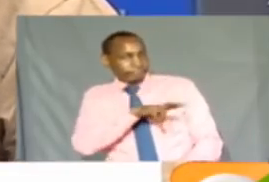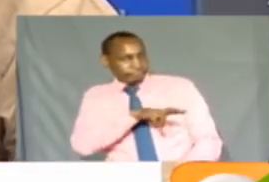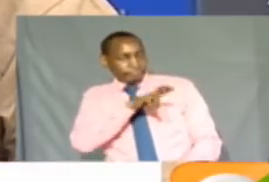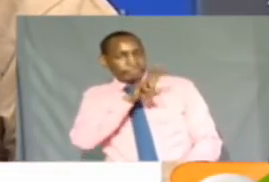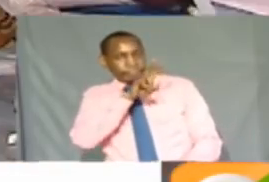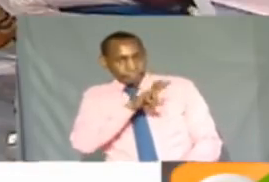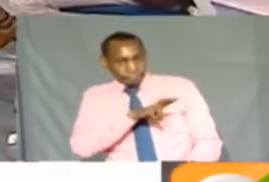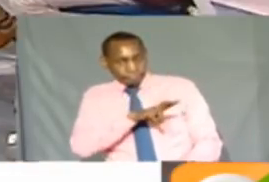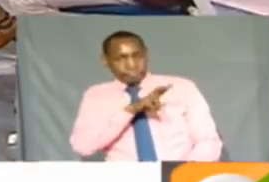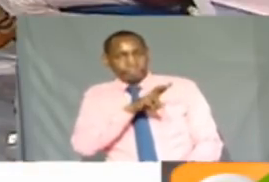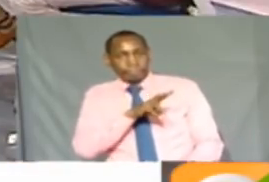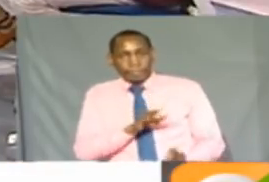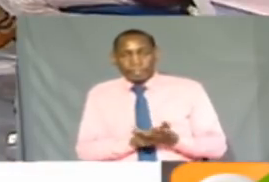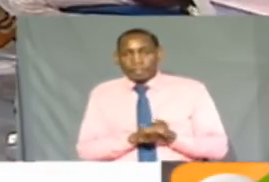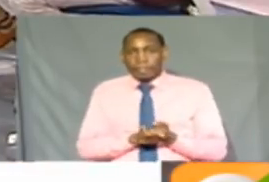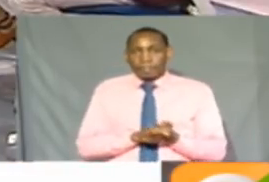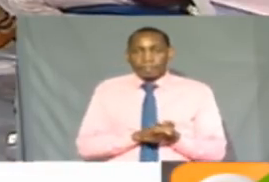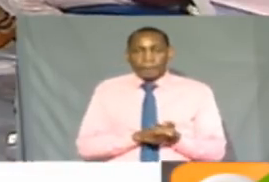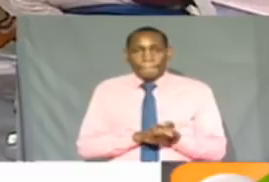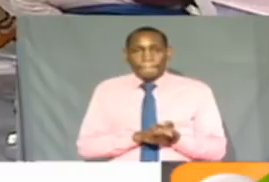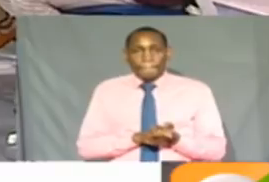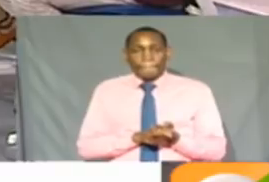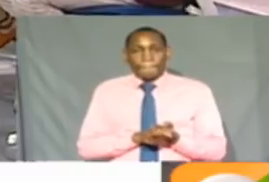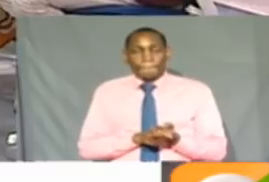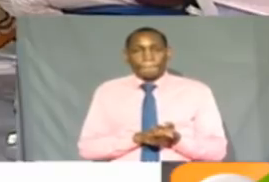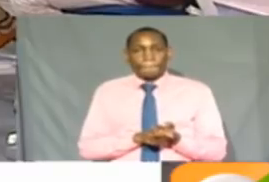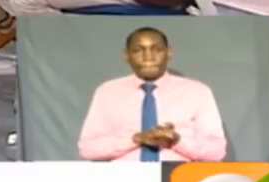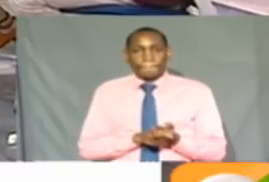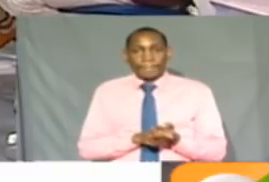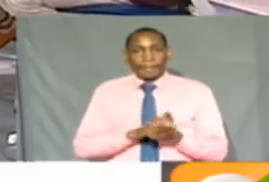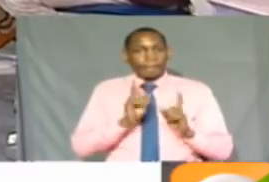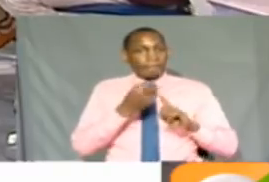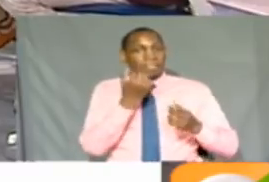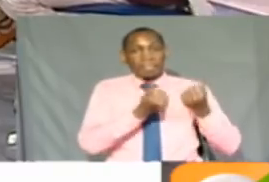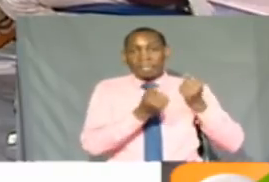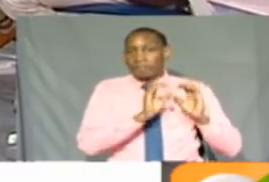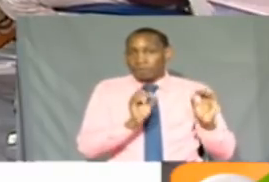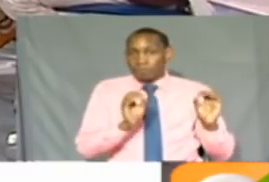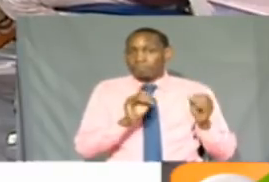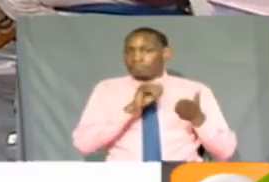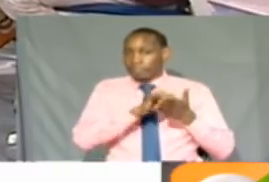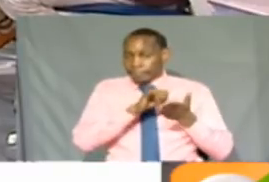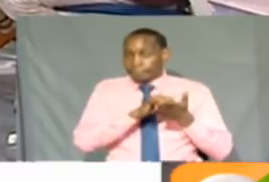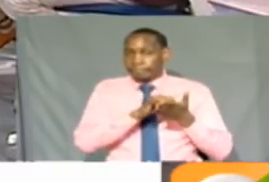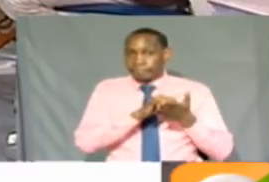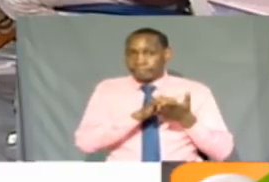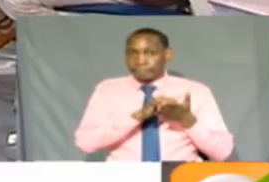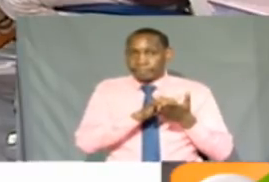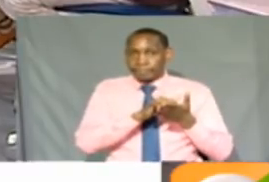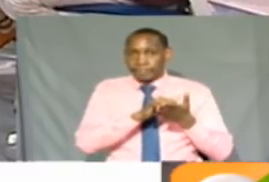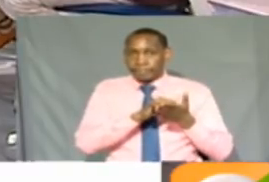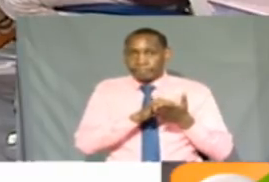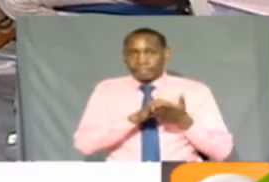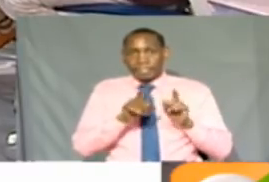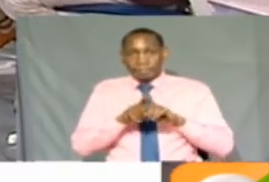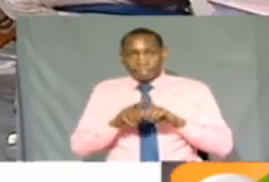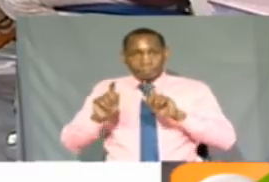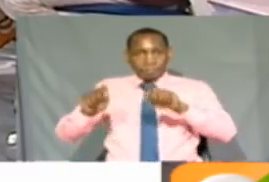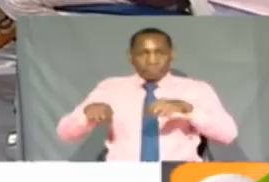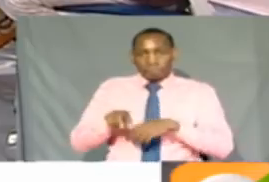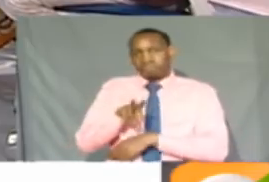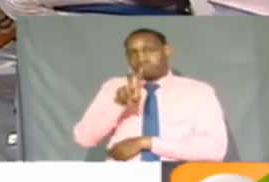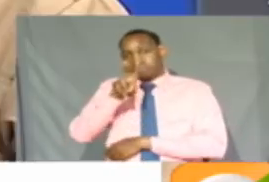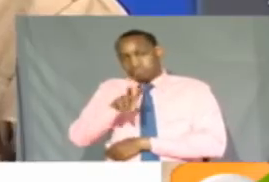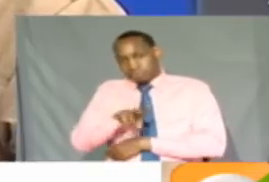She'll be sizing you up based on how you're dressed. First of all, you're not driving, so you know that. See the kind of shoes you're wearing, right?